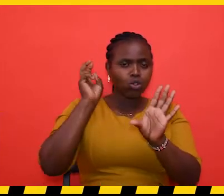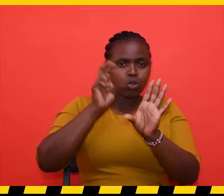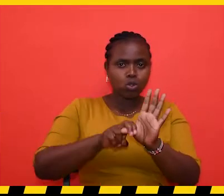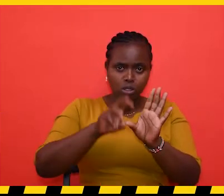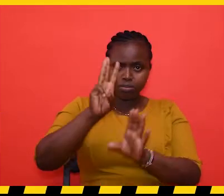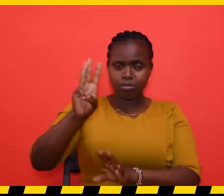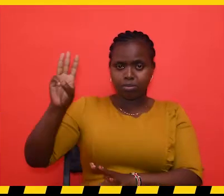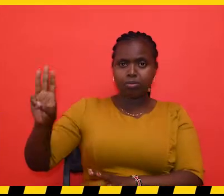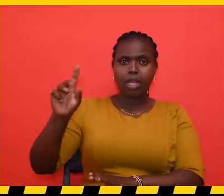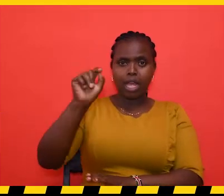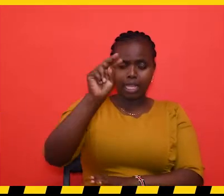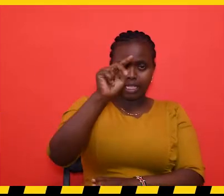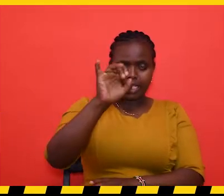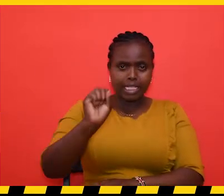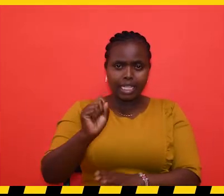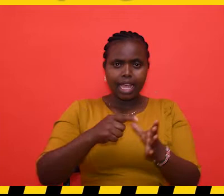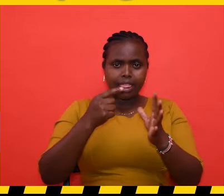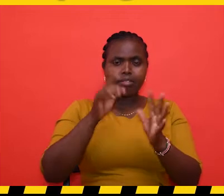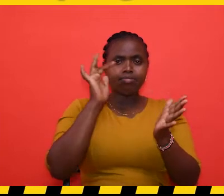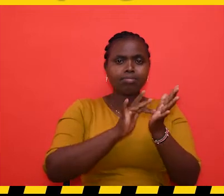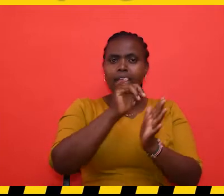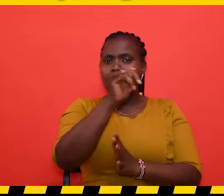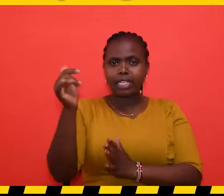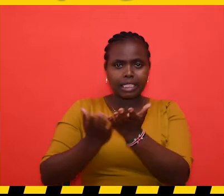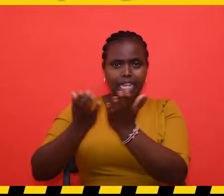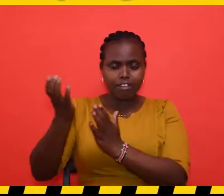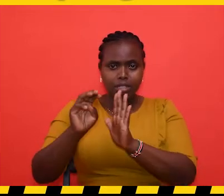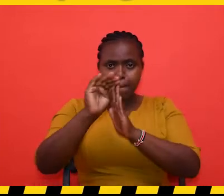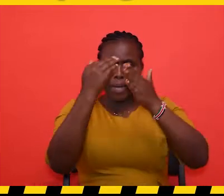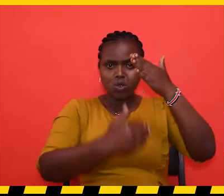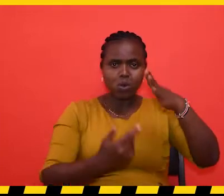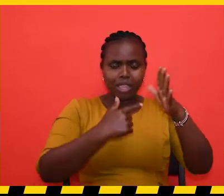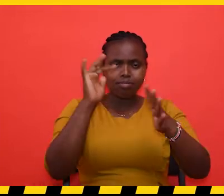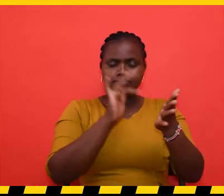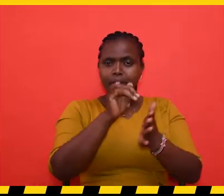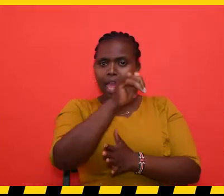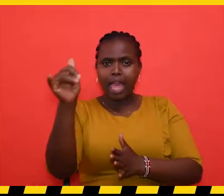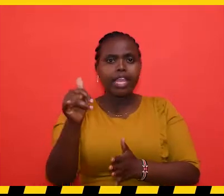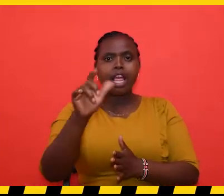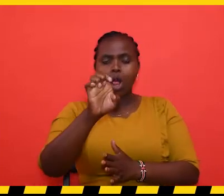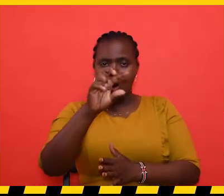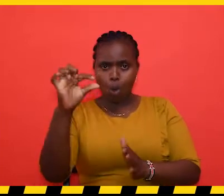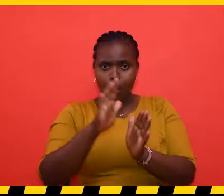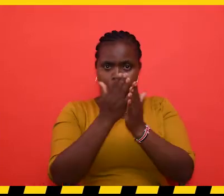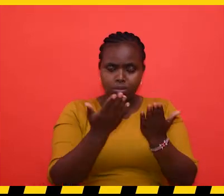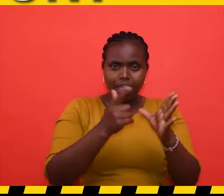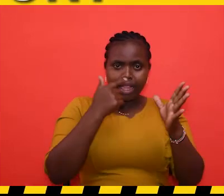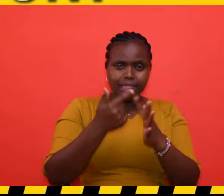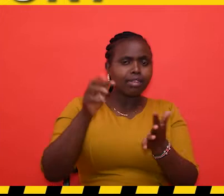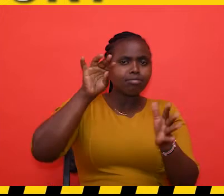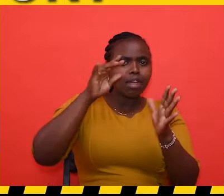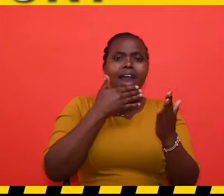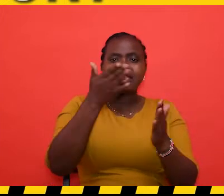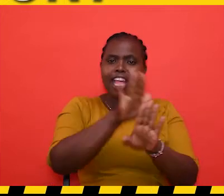www.ntsa.go.ke and click on any of the service menu items. Click on Register on the left side of the login page, then enter all the information required. There